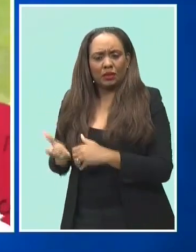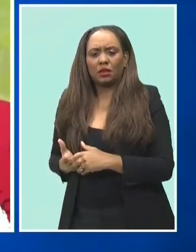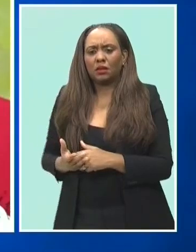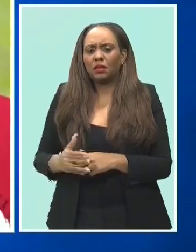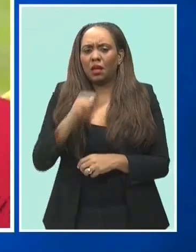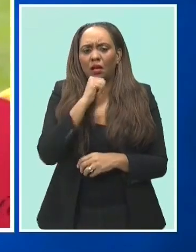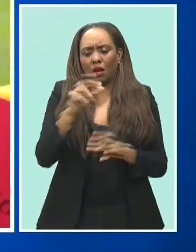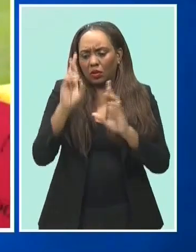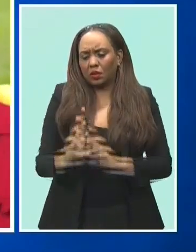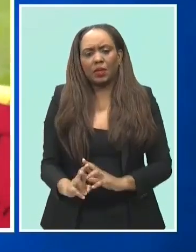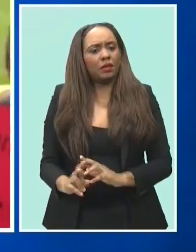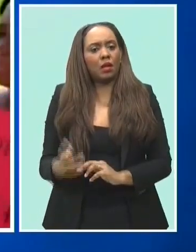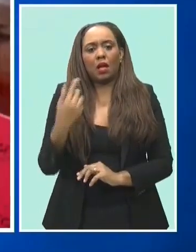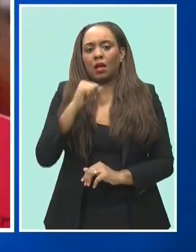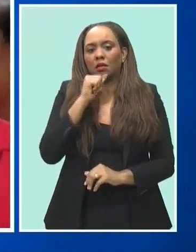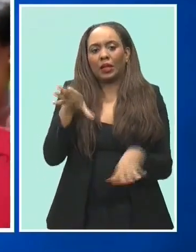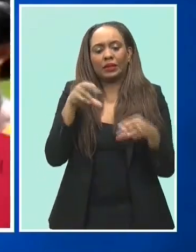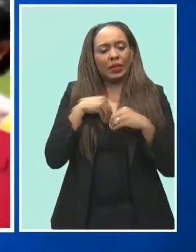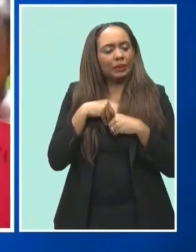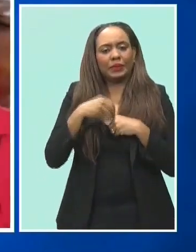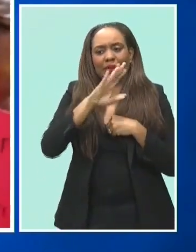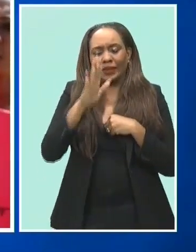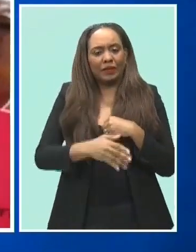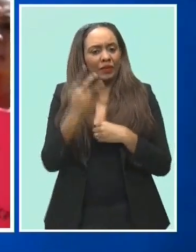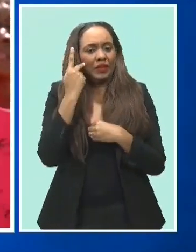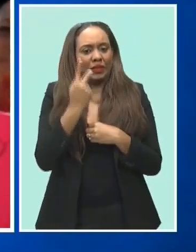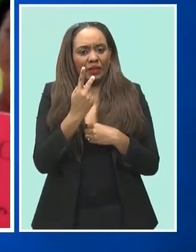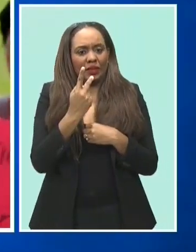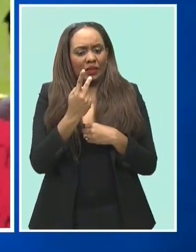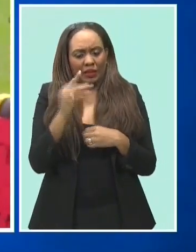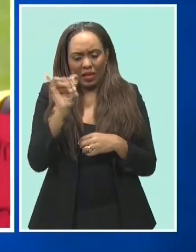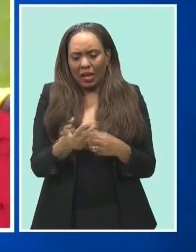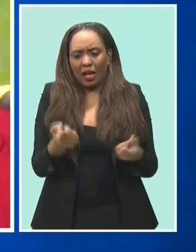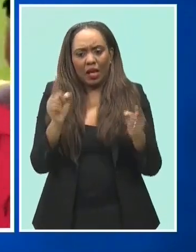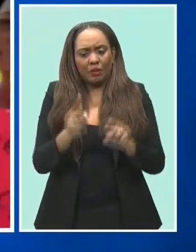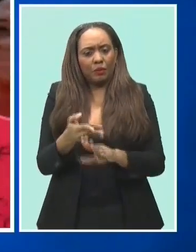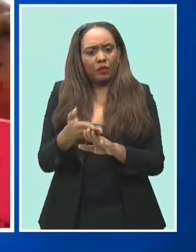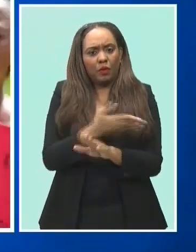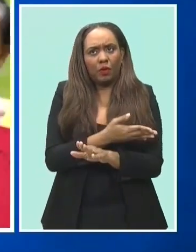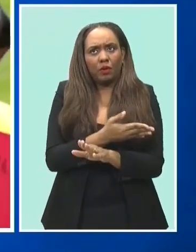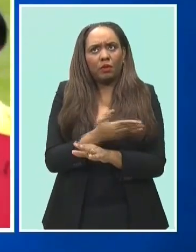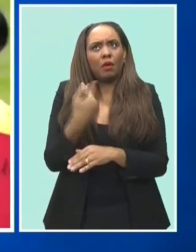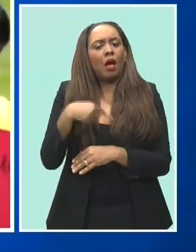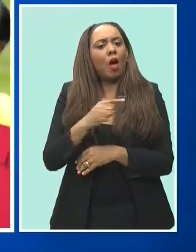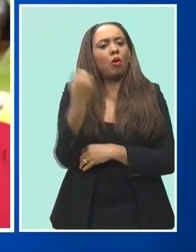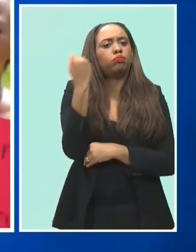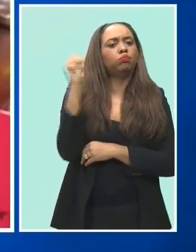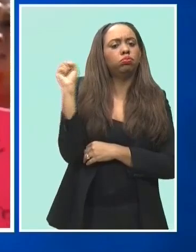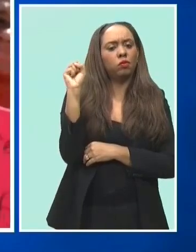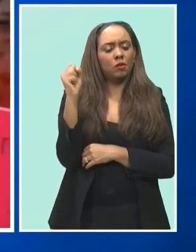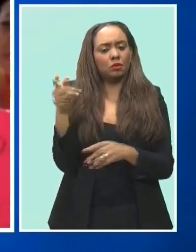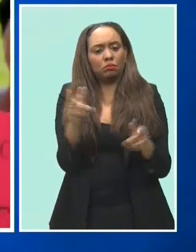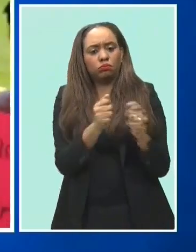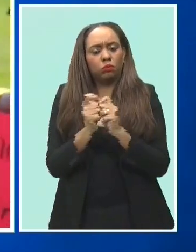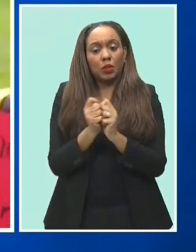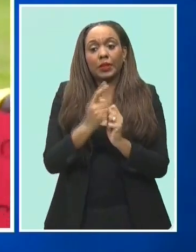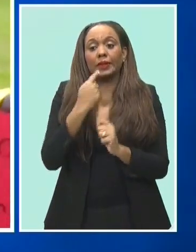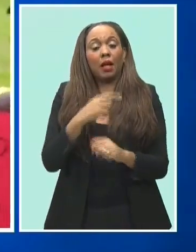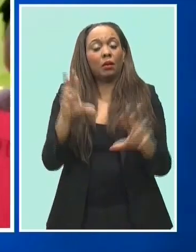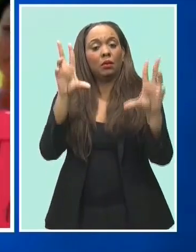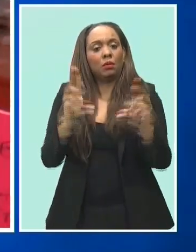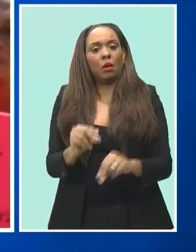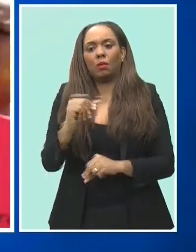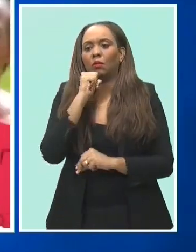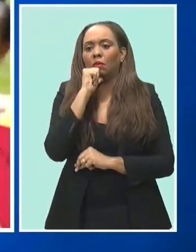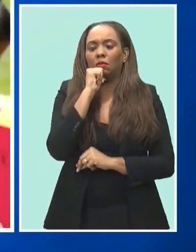not tolerated here at the school. I have never seen disrespectful in all my life. And we are standing our ground and we're standing together to say, no,